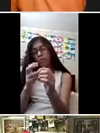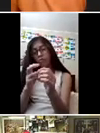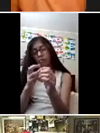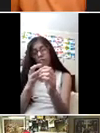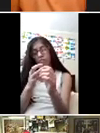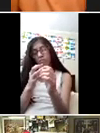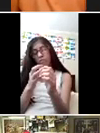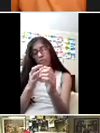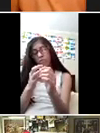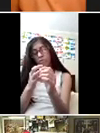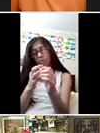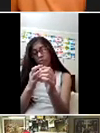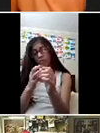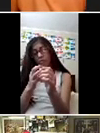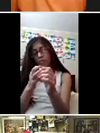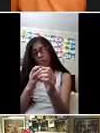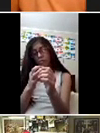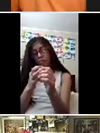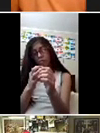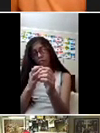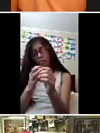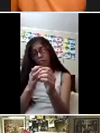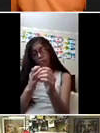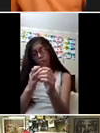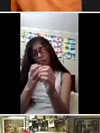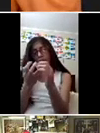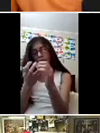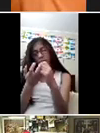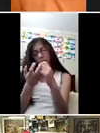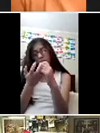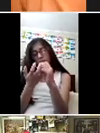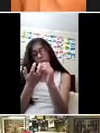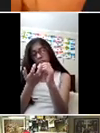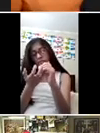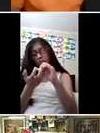Christ, and yet don't know what they have,